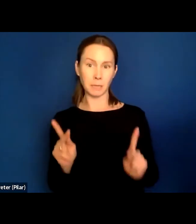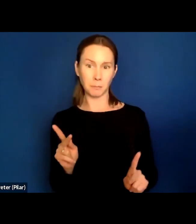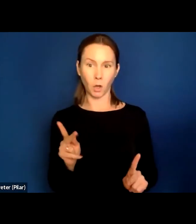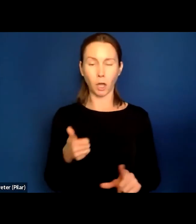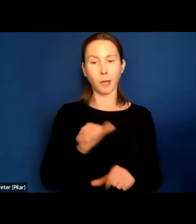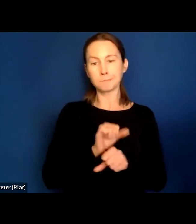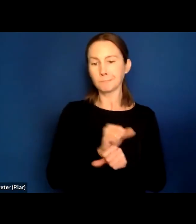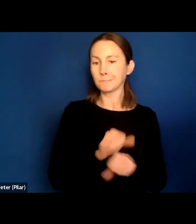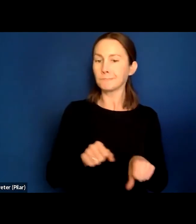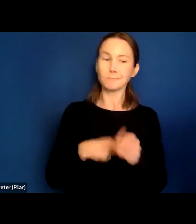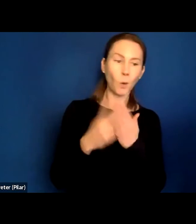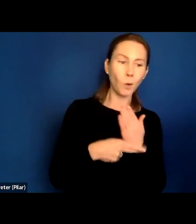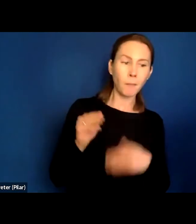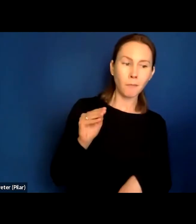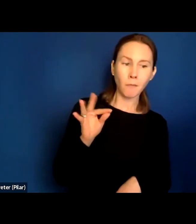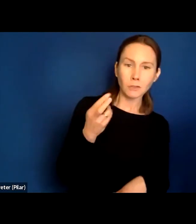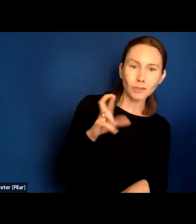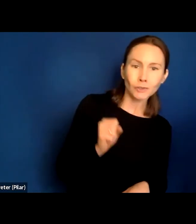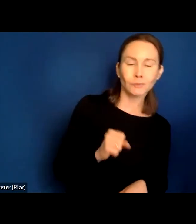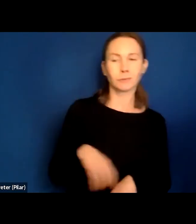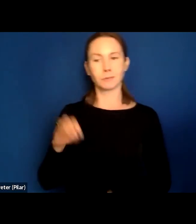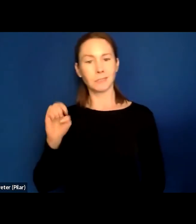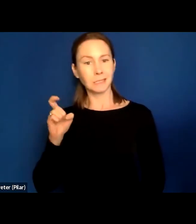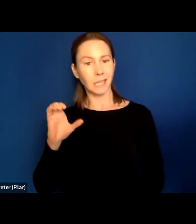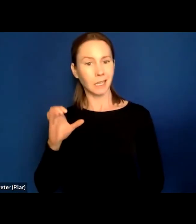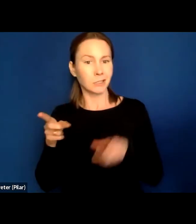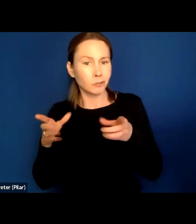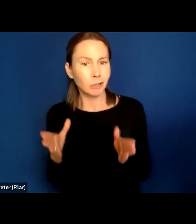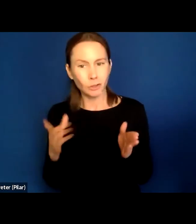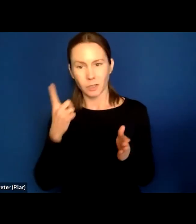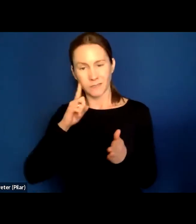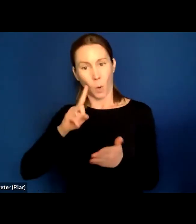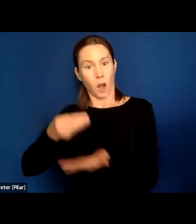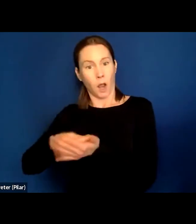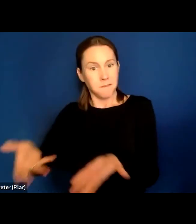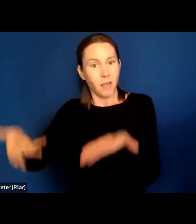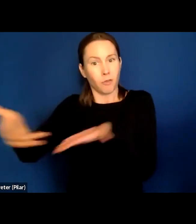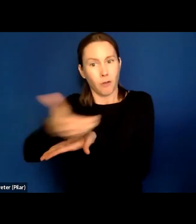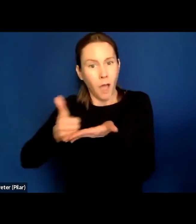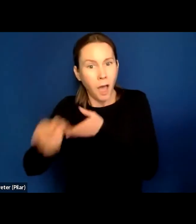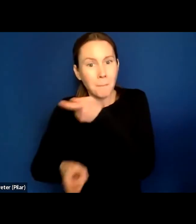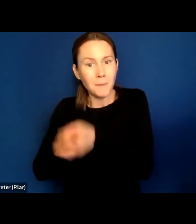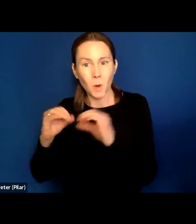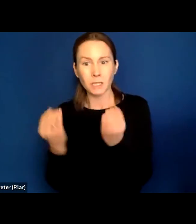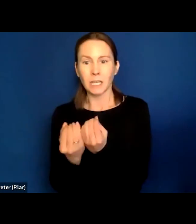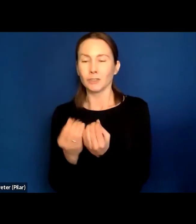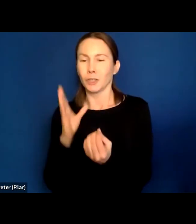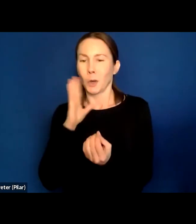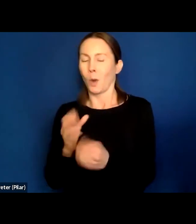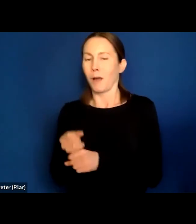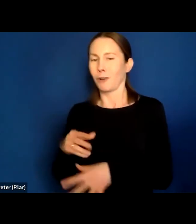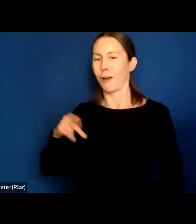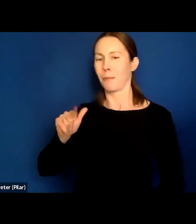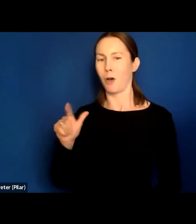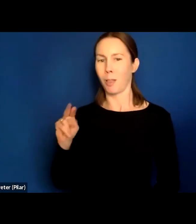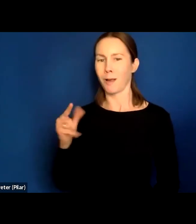program officers and executive directors of philanthropic organizations would have blown his mind. And so this panel is